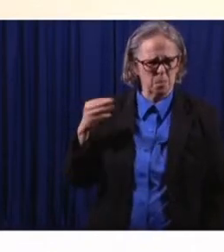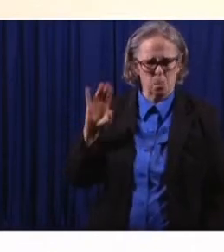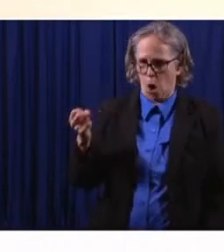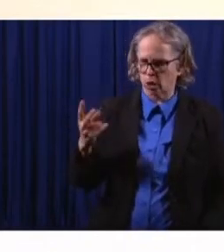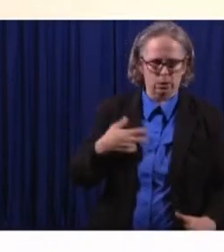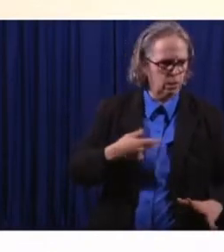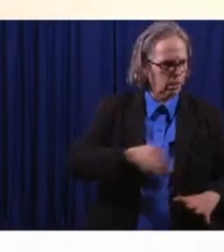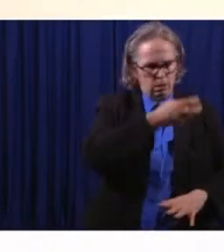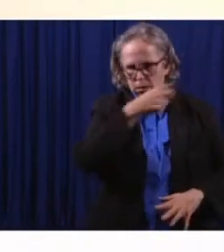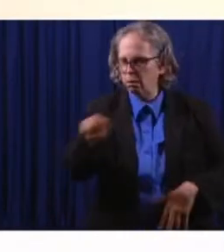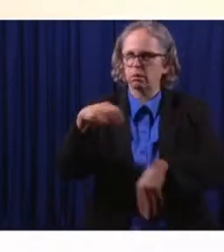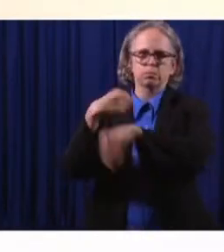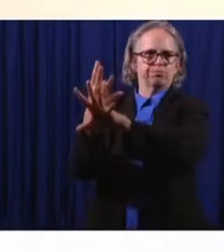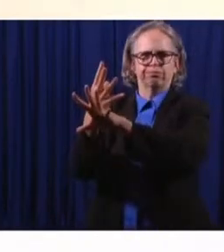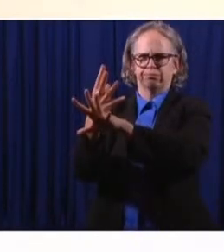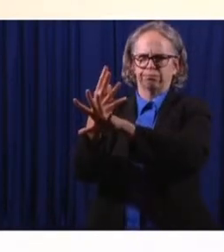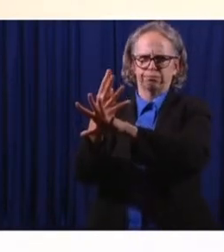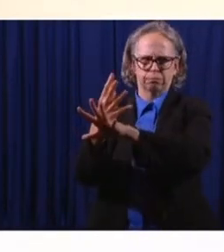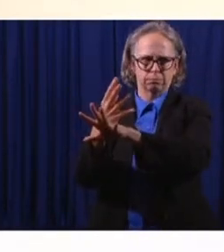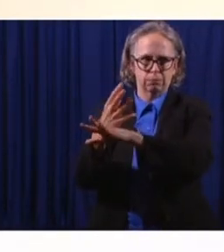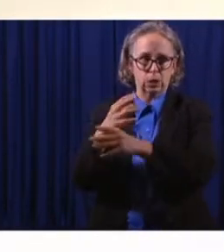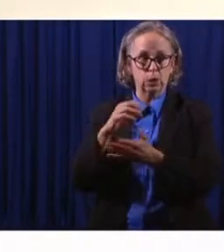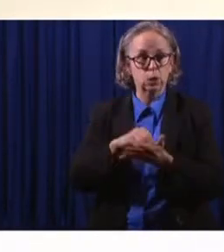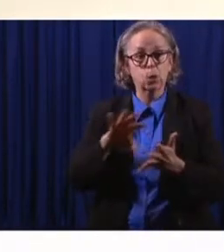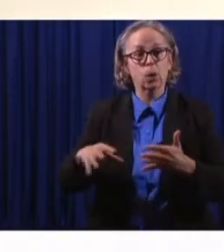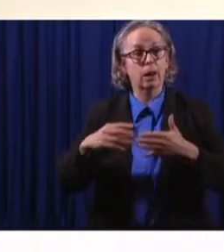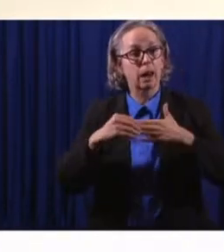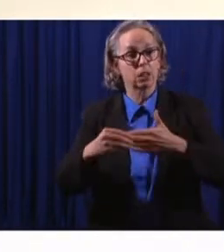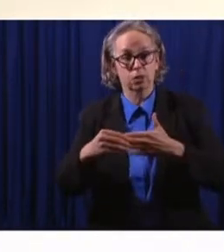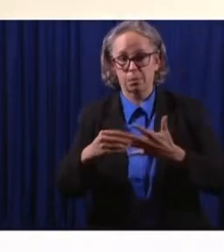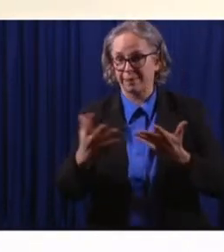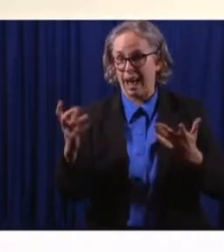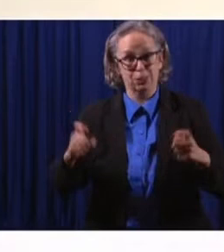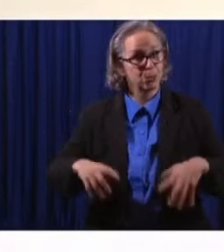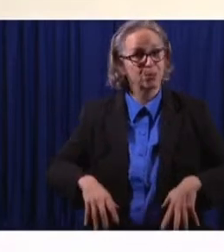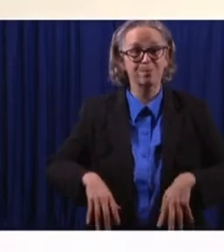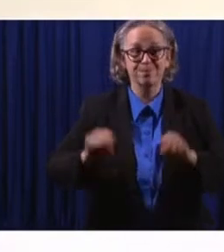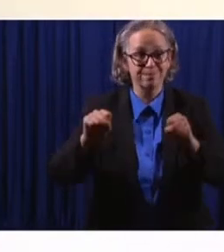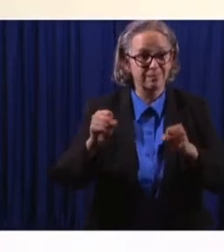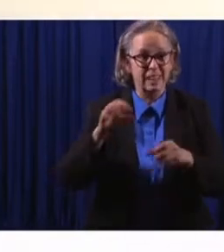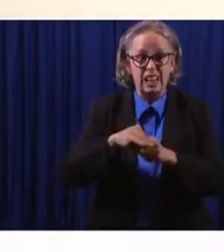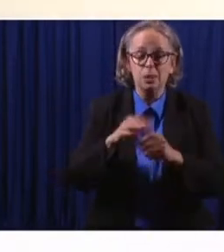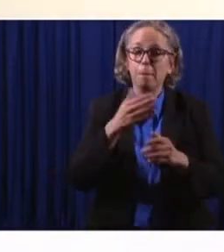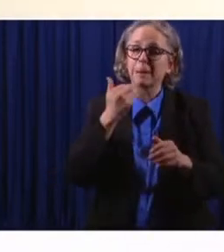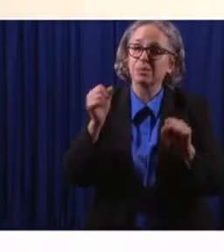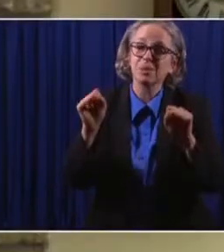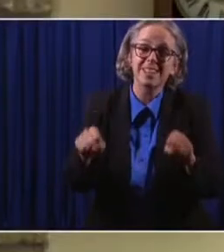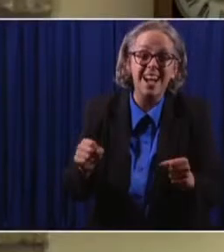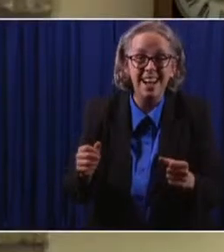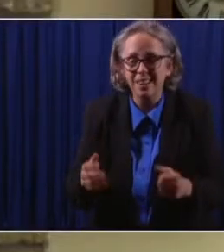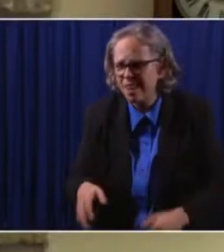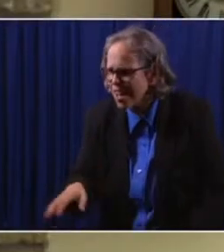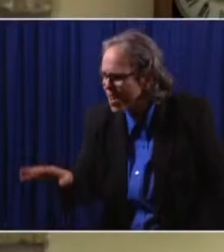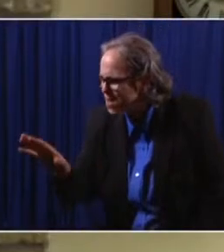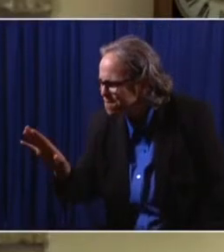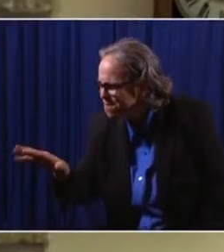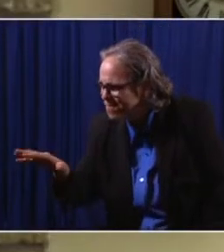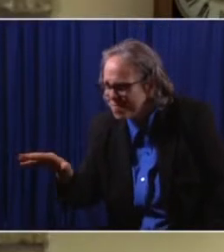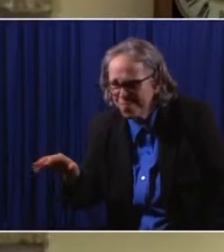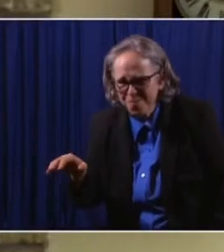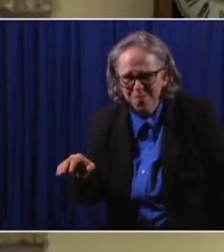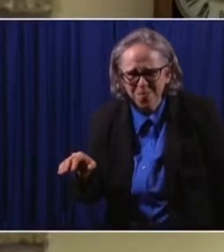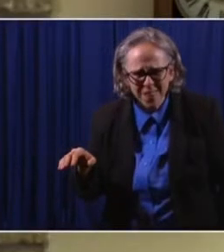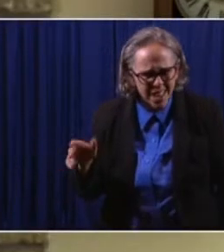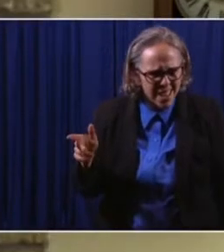leaders to be able to facilitate that in the most effective way. So tell me, Javi, tell me a little bit